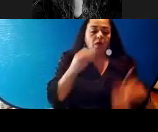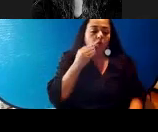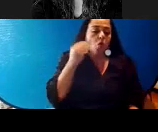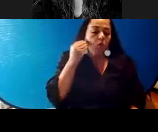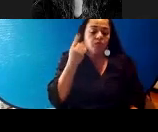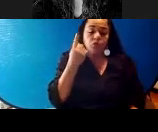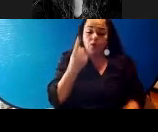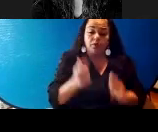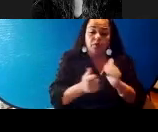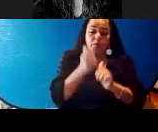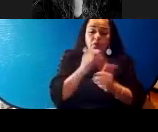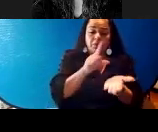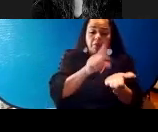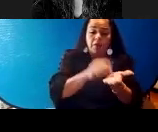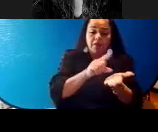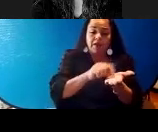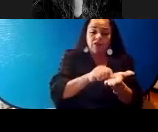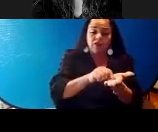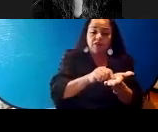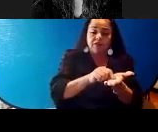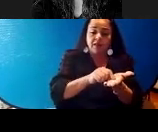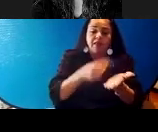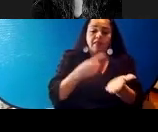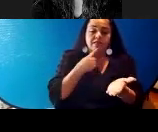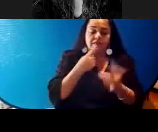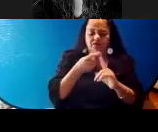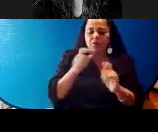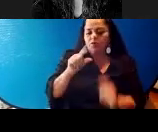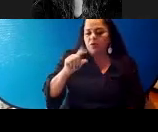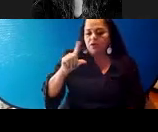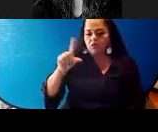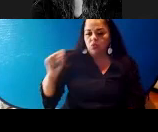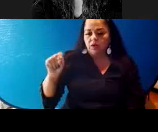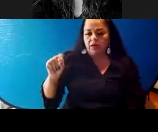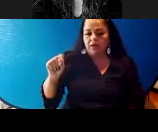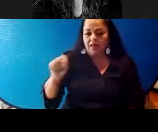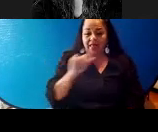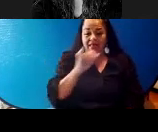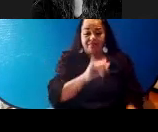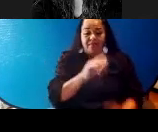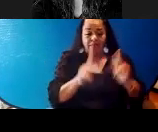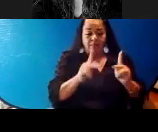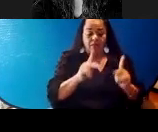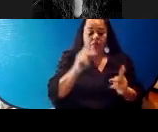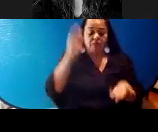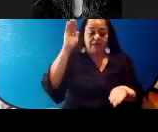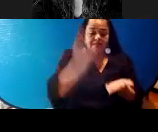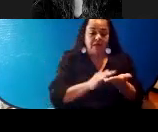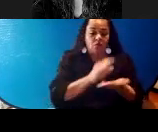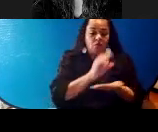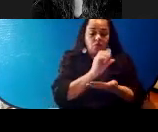recent publications that came out citing from 2020 was that their homeless population was down to